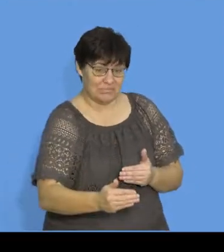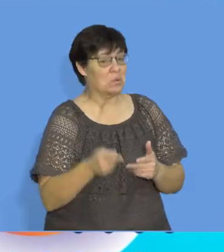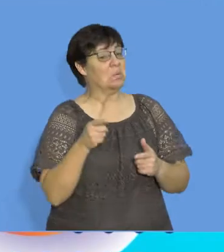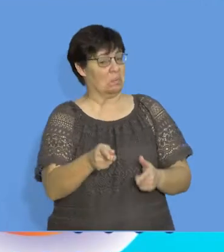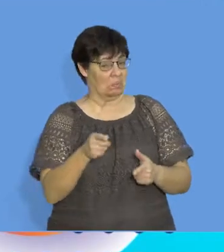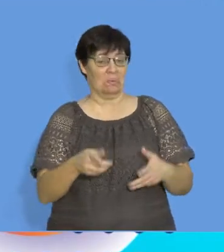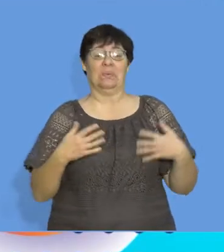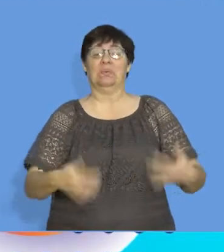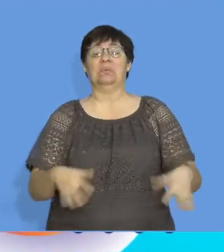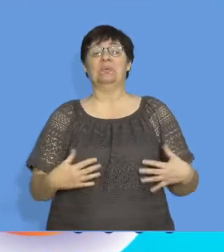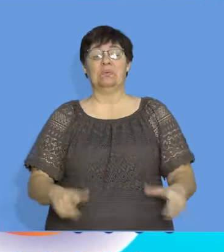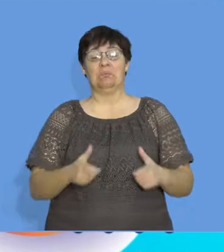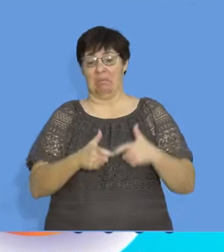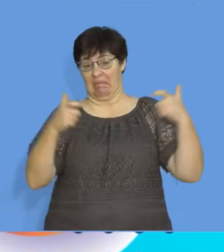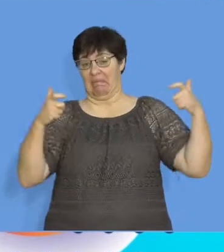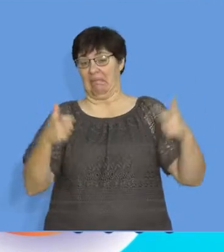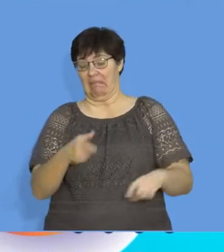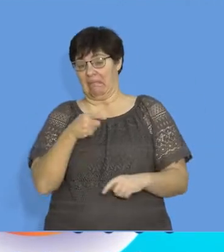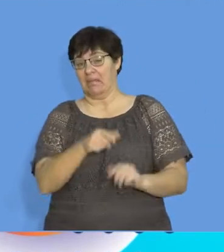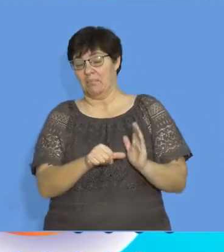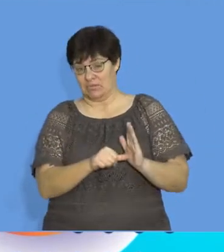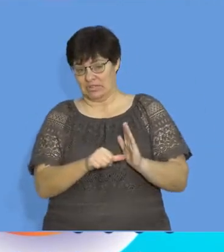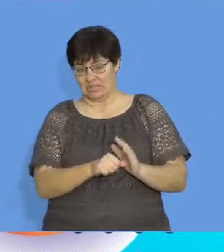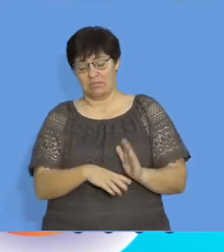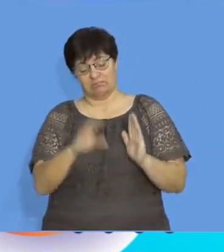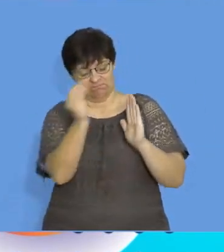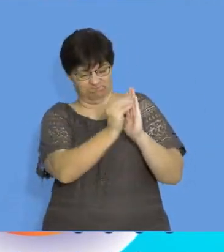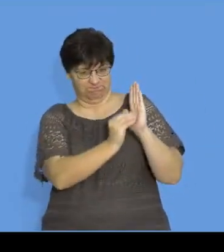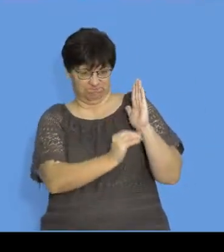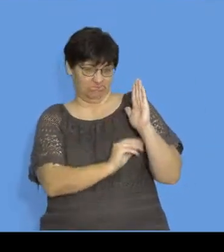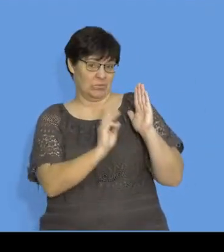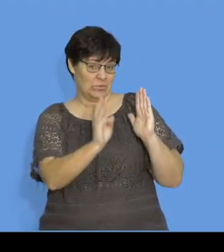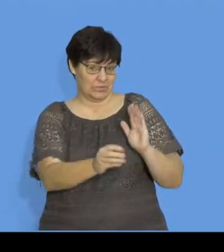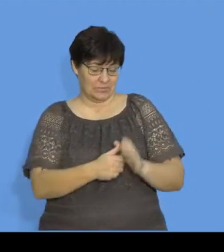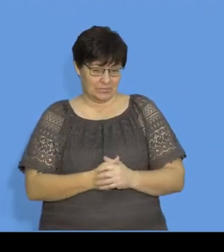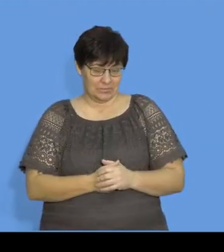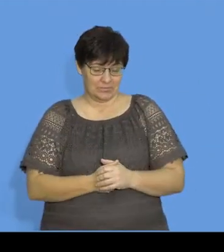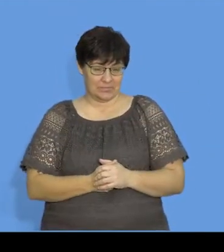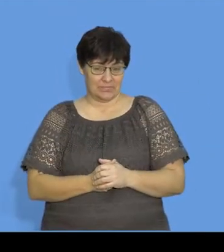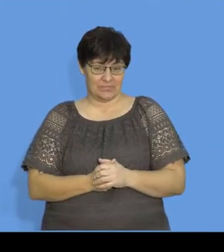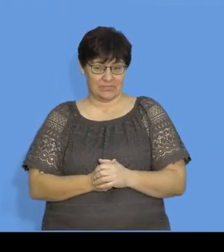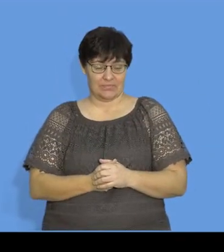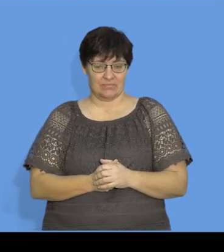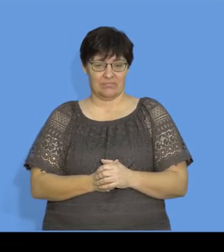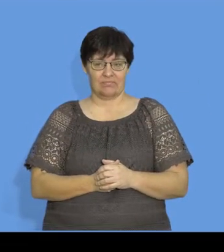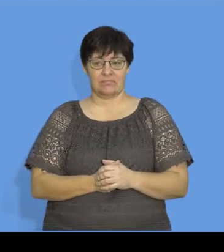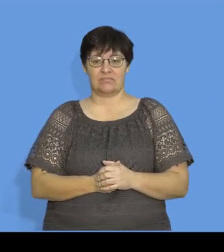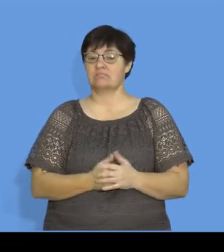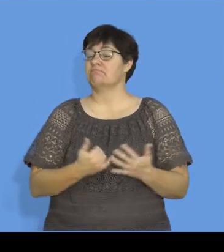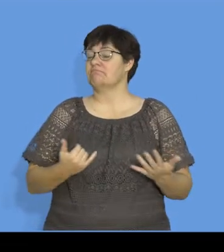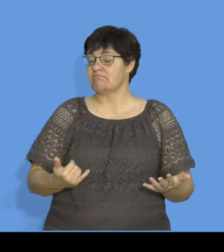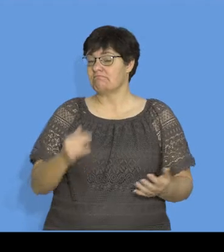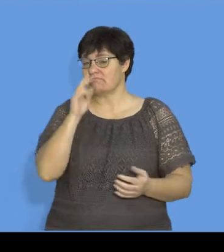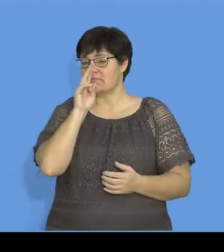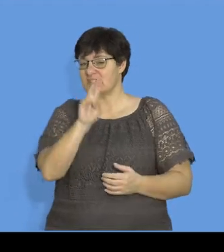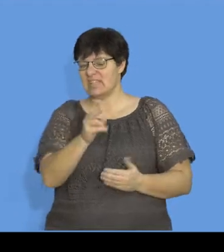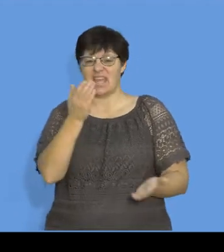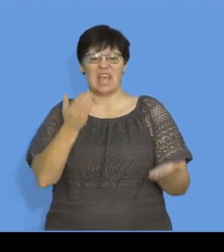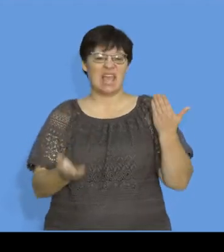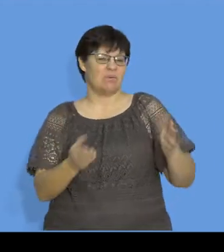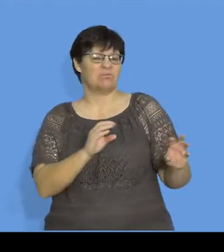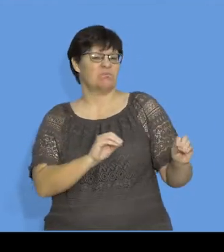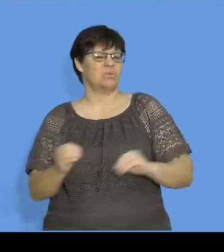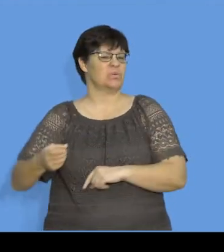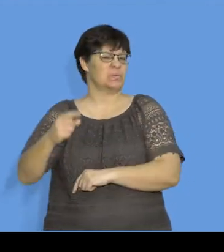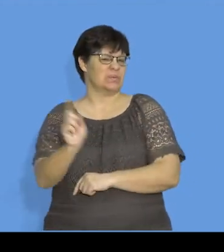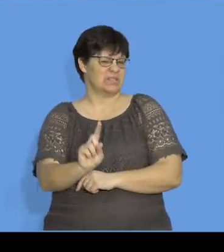okay? So we're going to make note of that. So here we go. Let's see what equations of motion